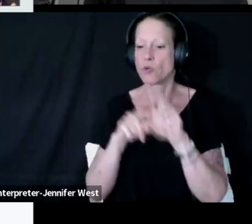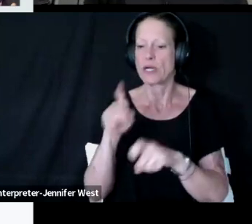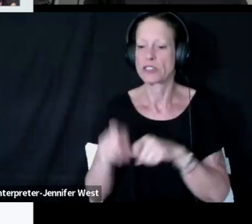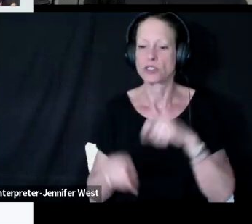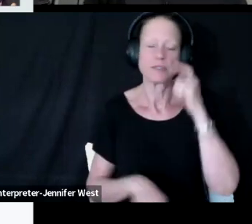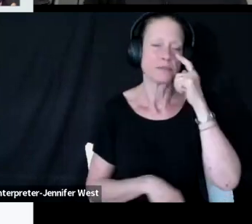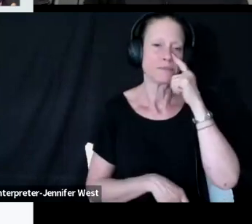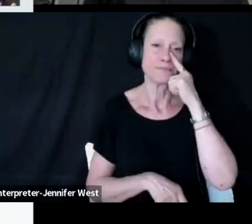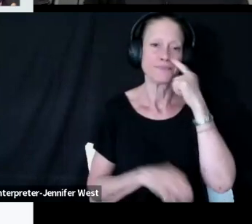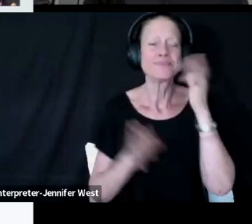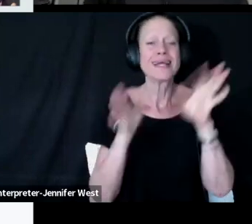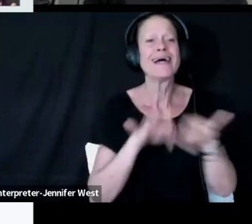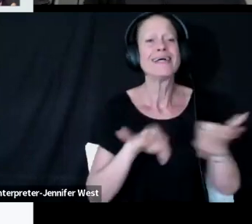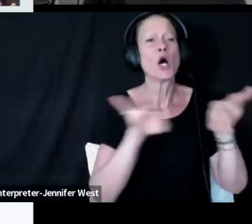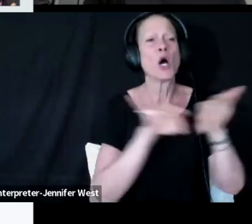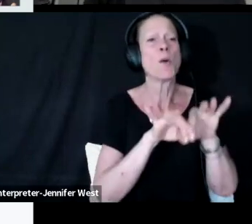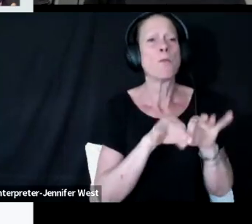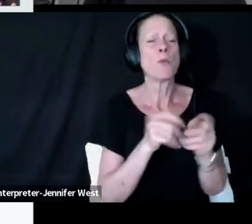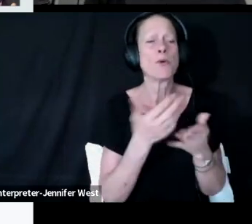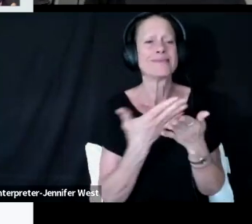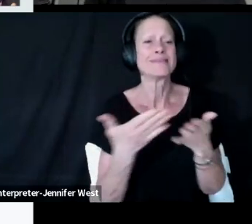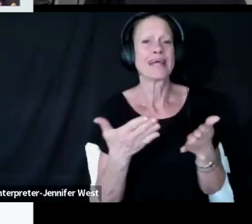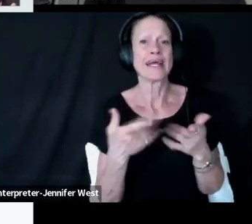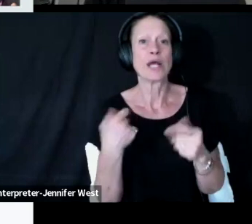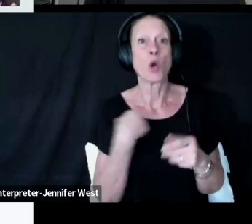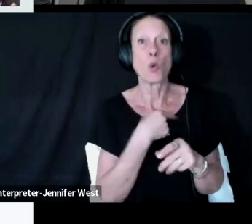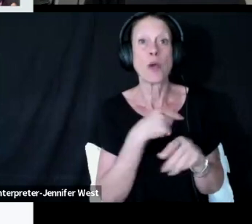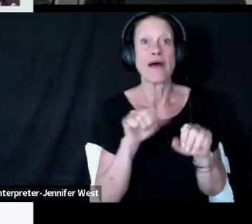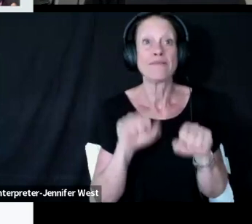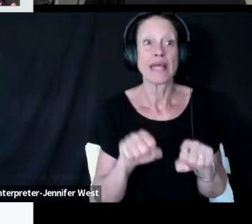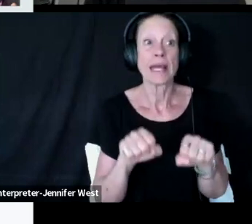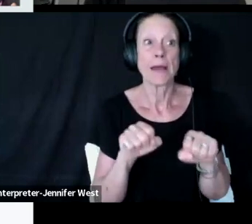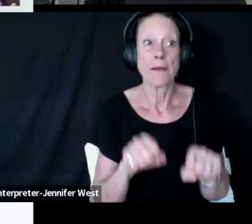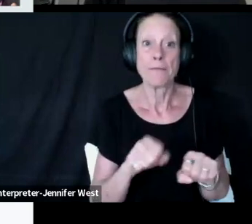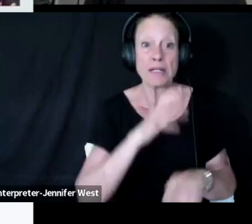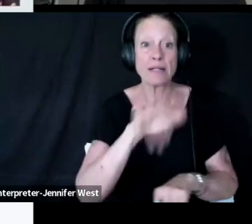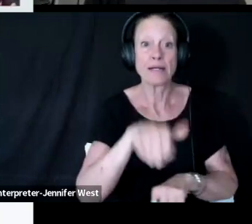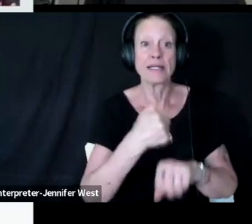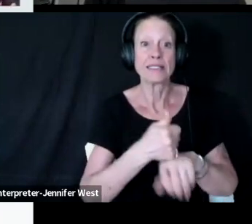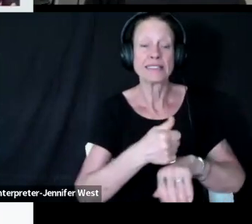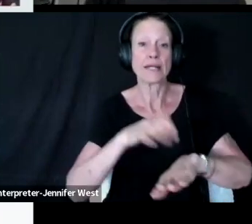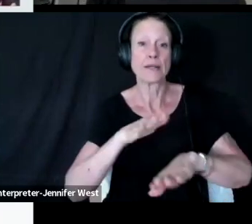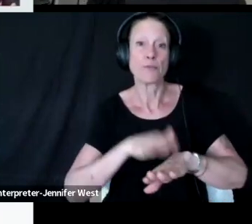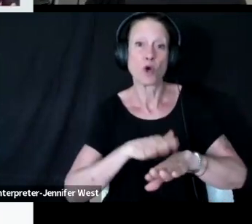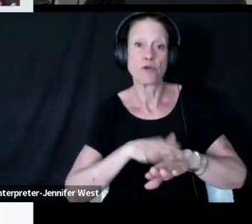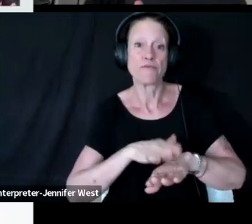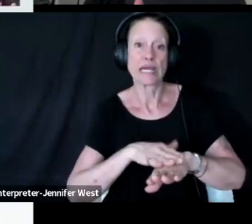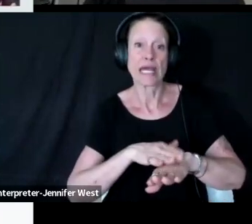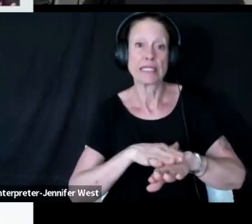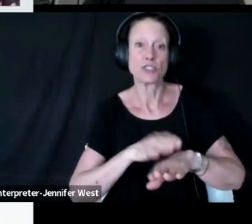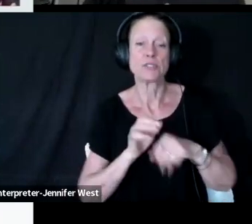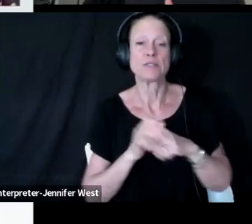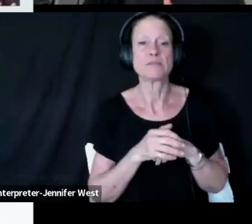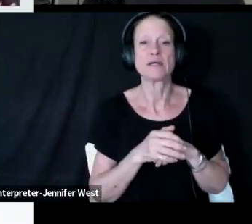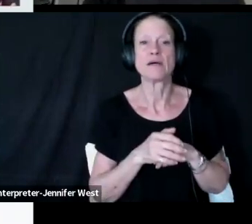An important feature, I think, is we have the ability to set notifications. So this is also a really